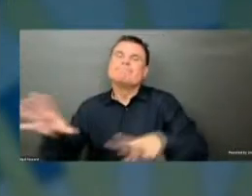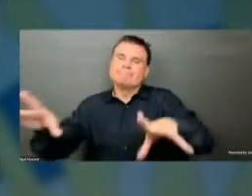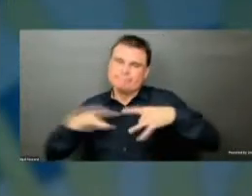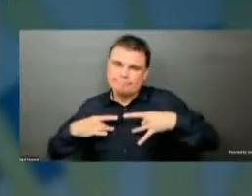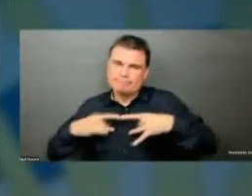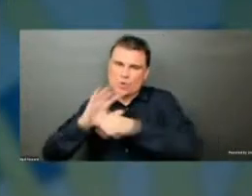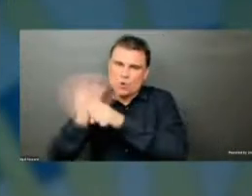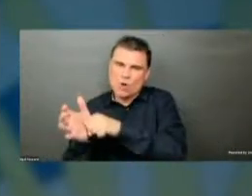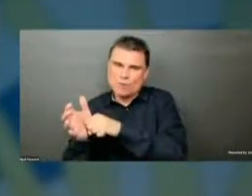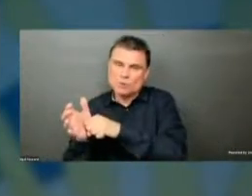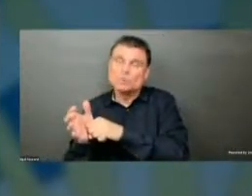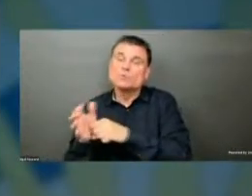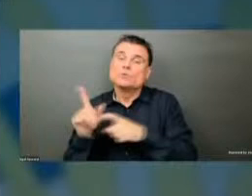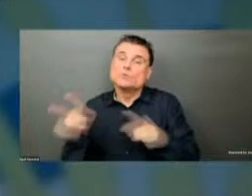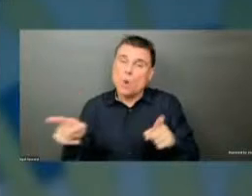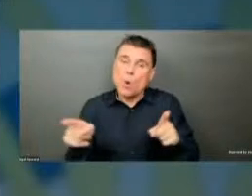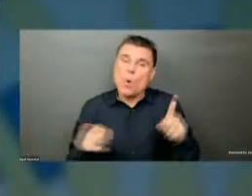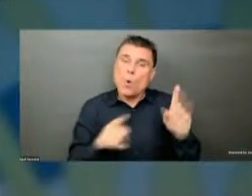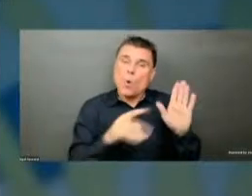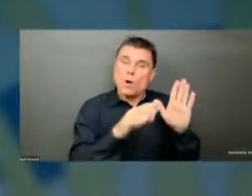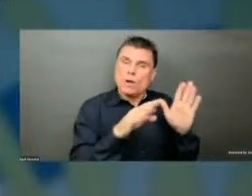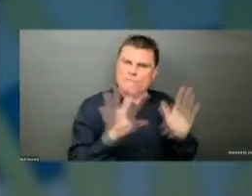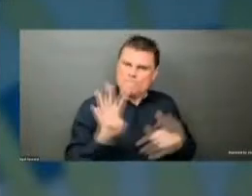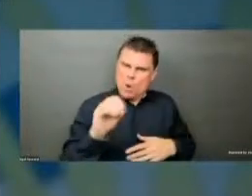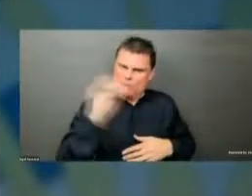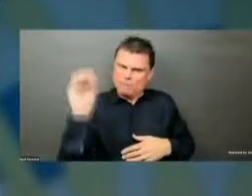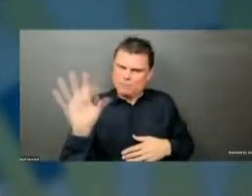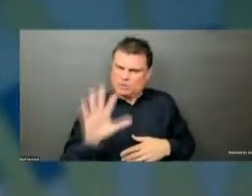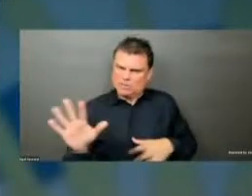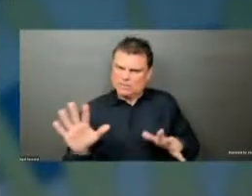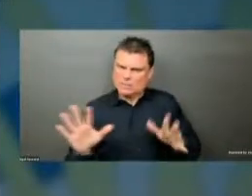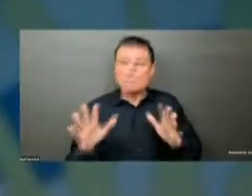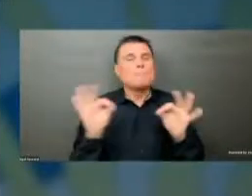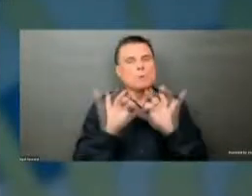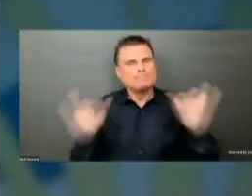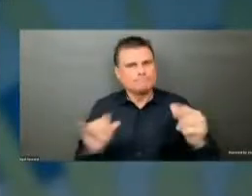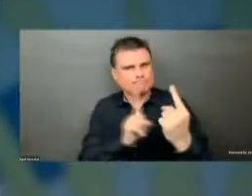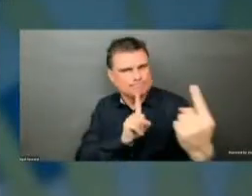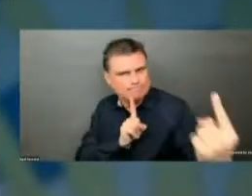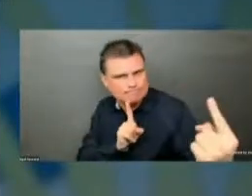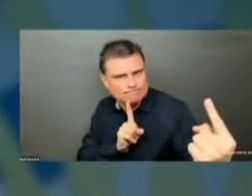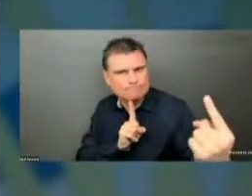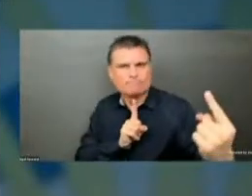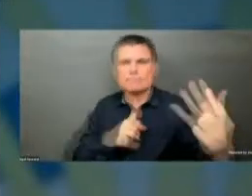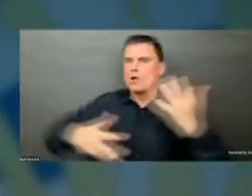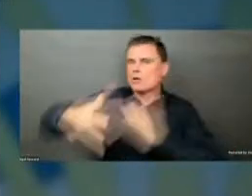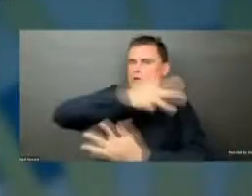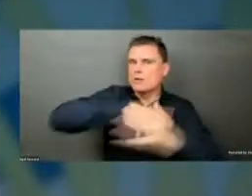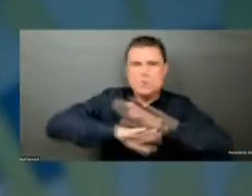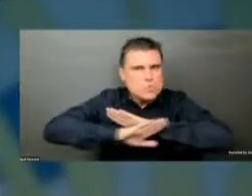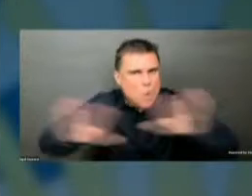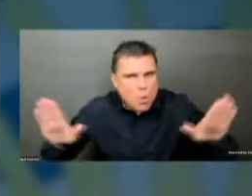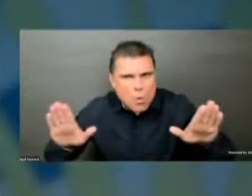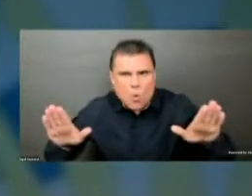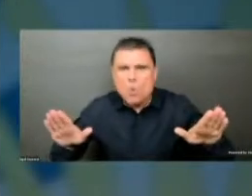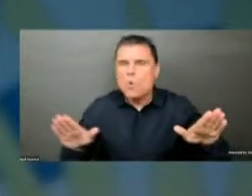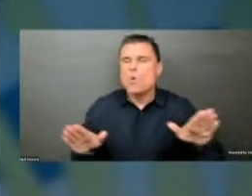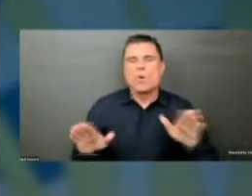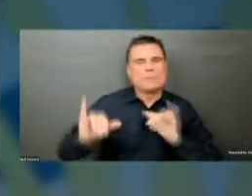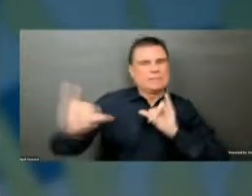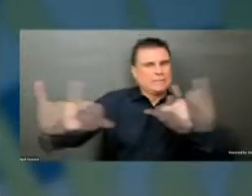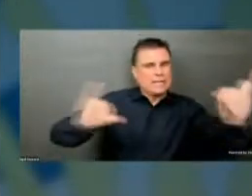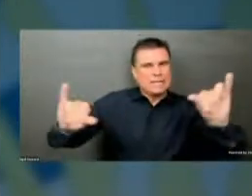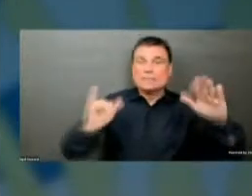safe distances, to wear masks, stay away from others when we're sick. These are all the things that we know reduce our rate